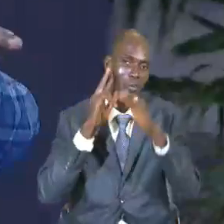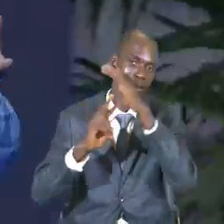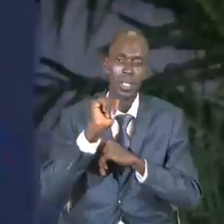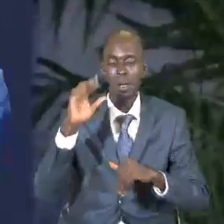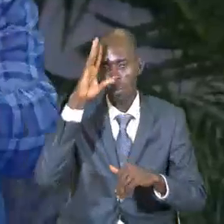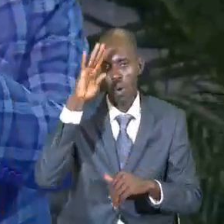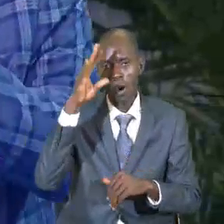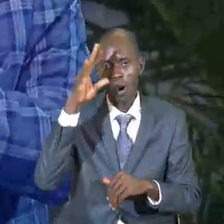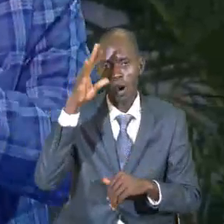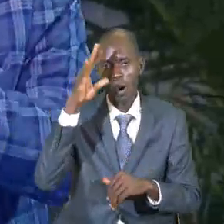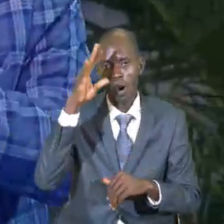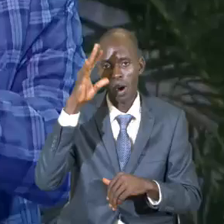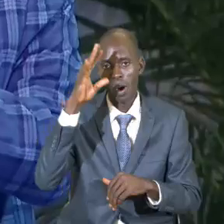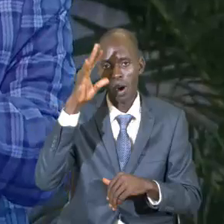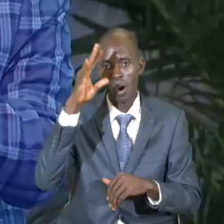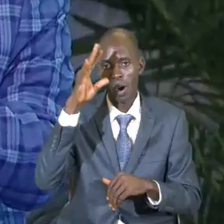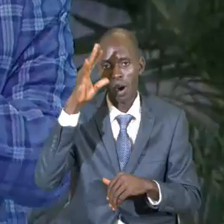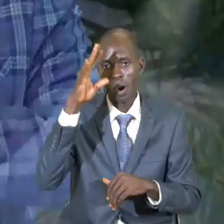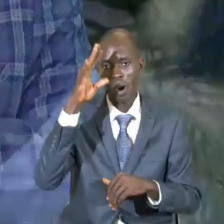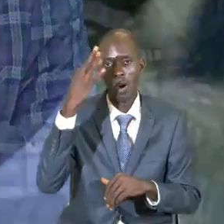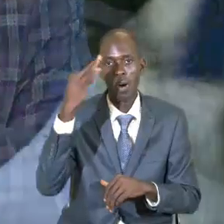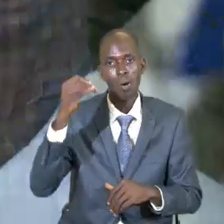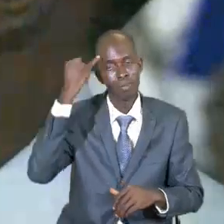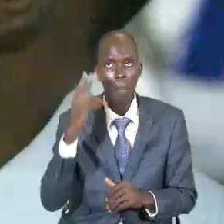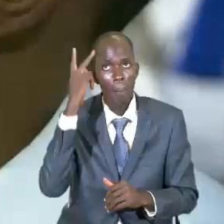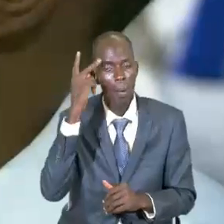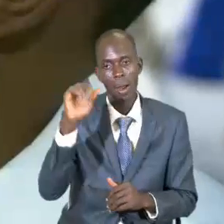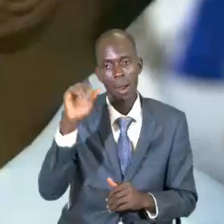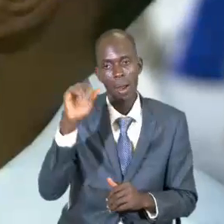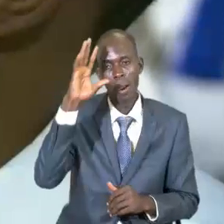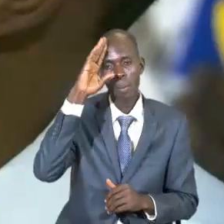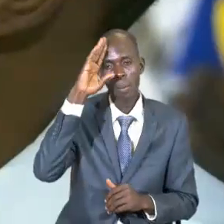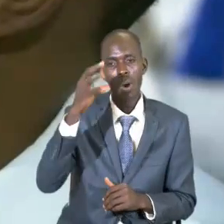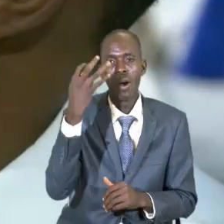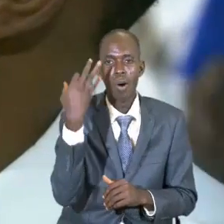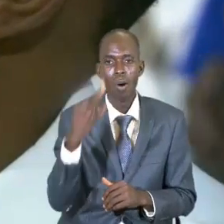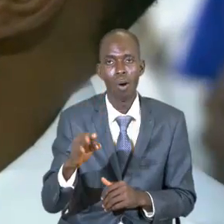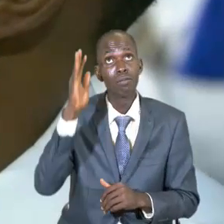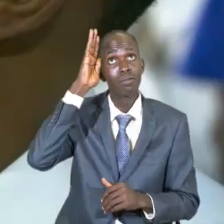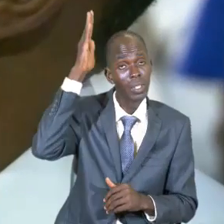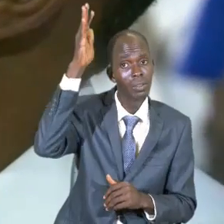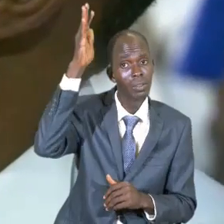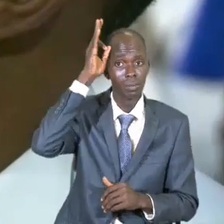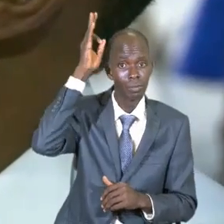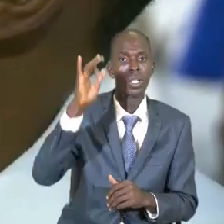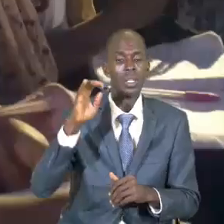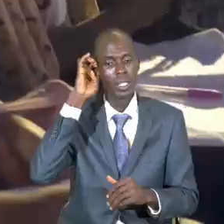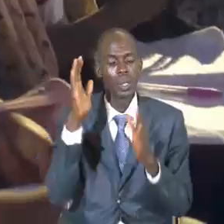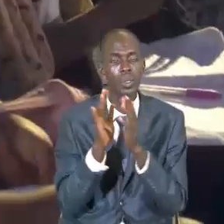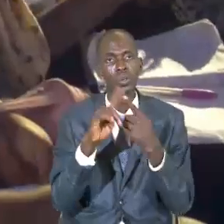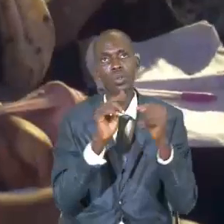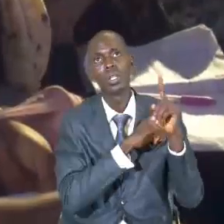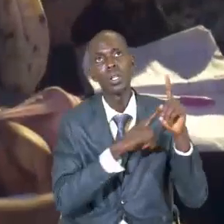of purpose, a man of destiny. I pray to the Lord that that is what you will